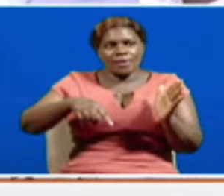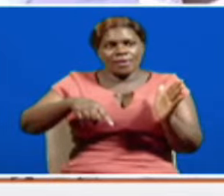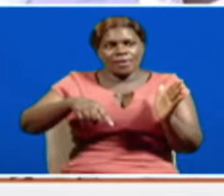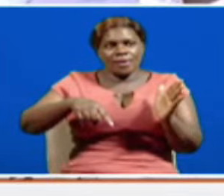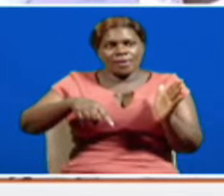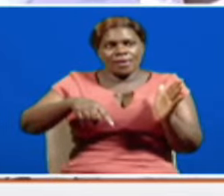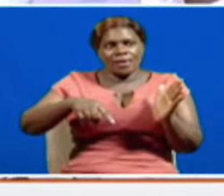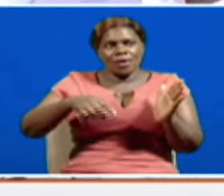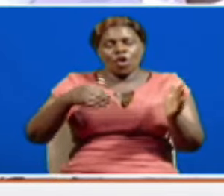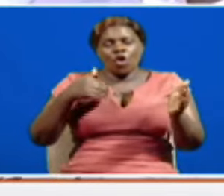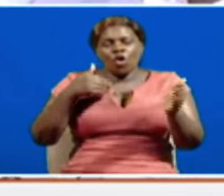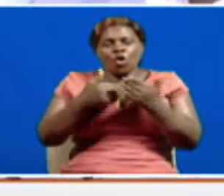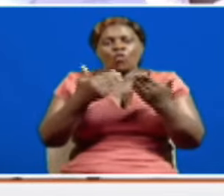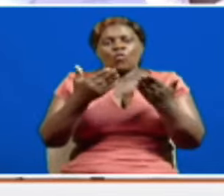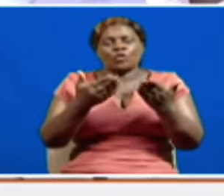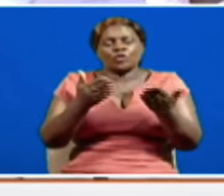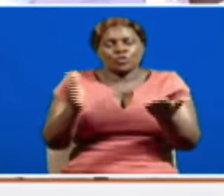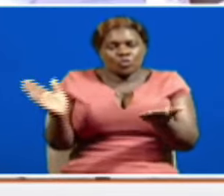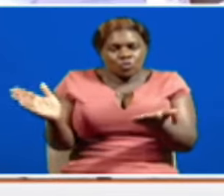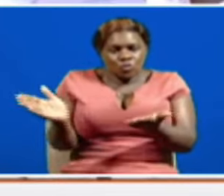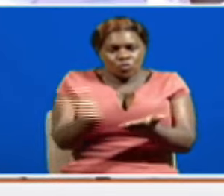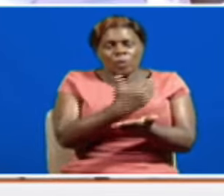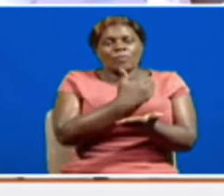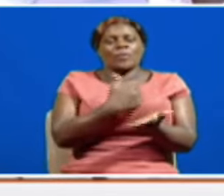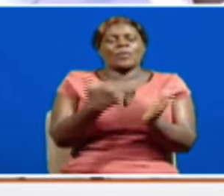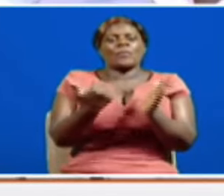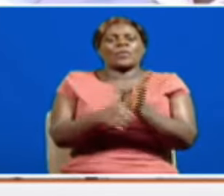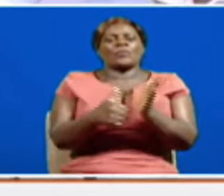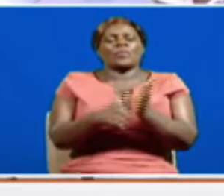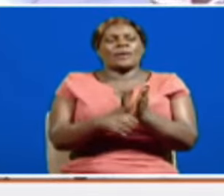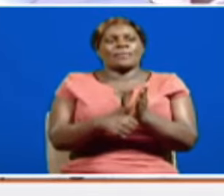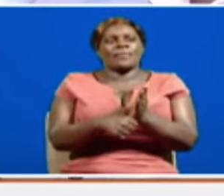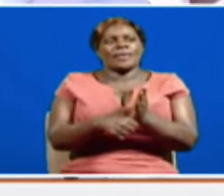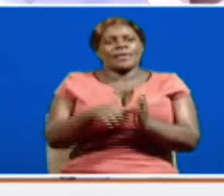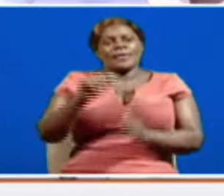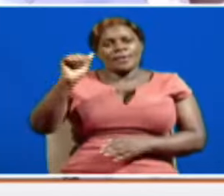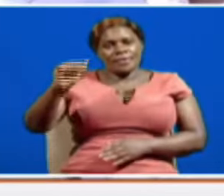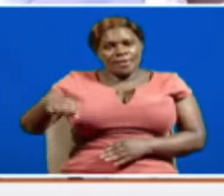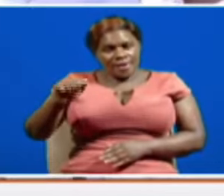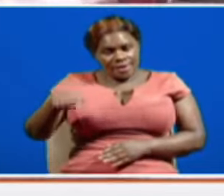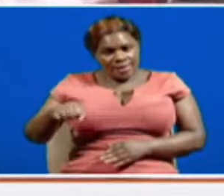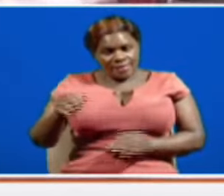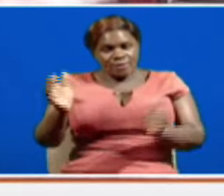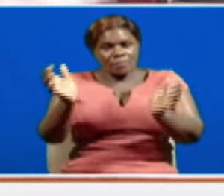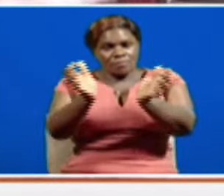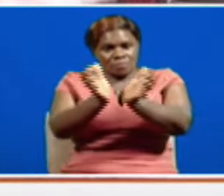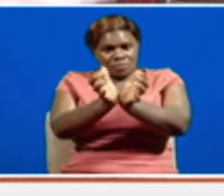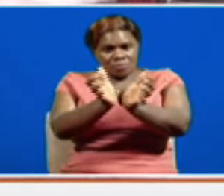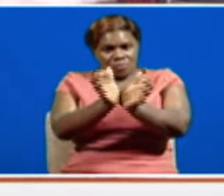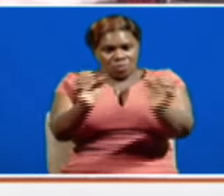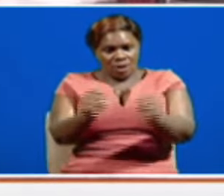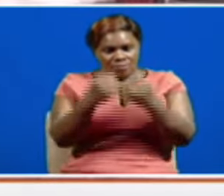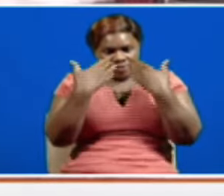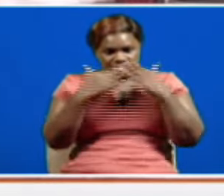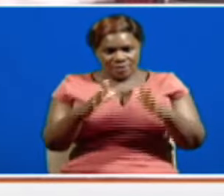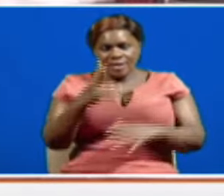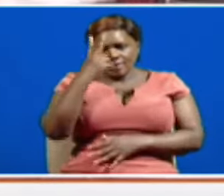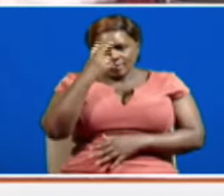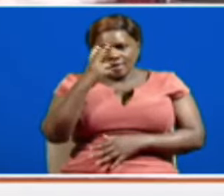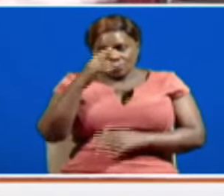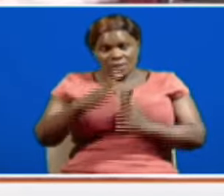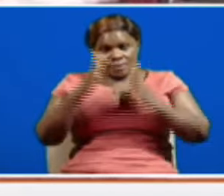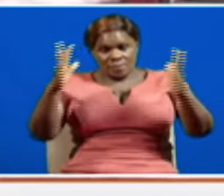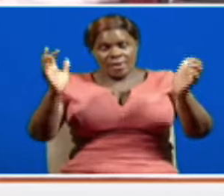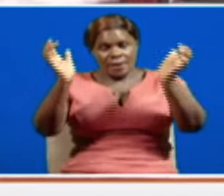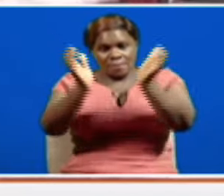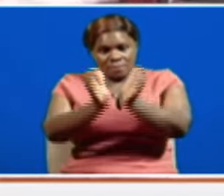just about there. Kumaliza hii kitu. Yes, arrests are there. They have been made, including the prime suspect is